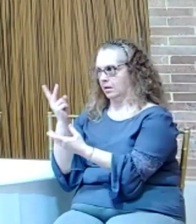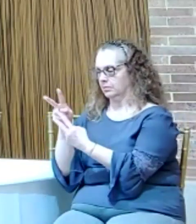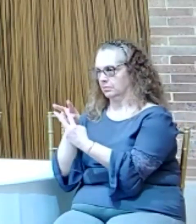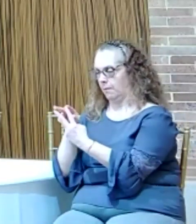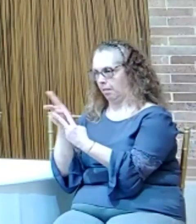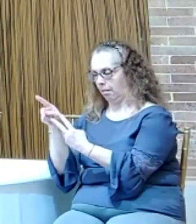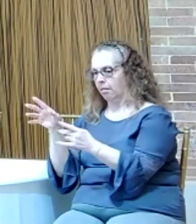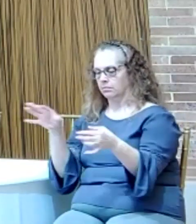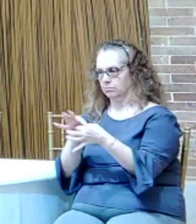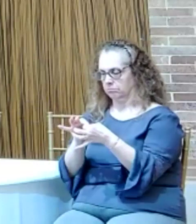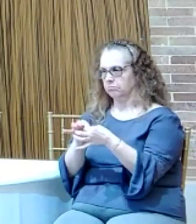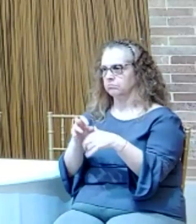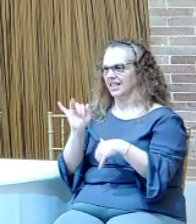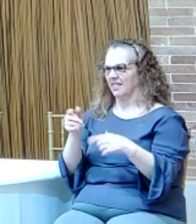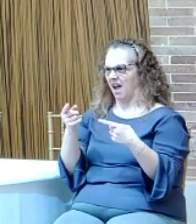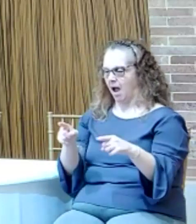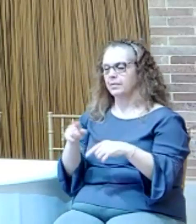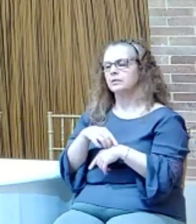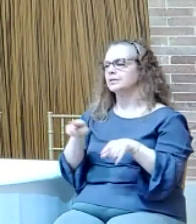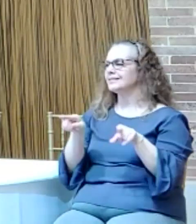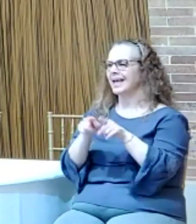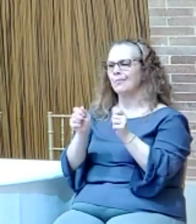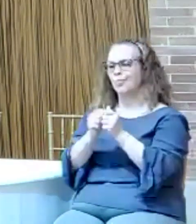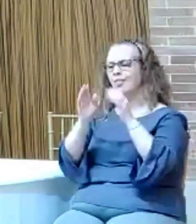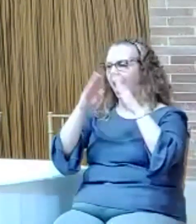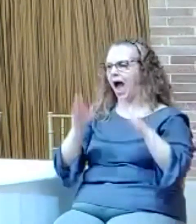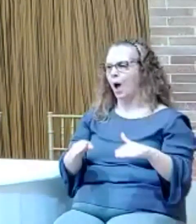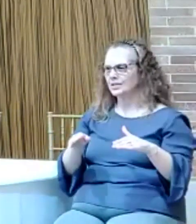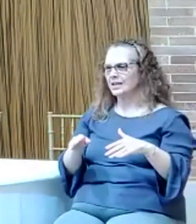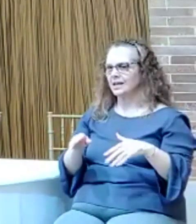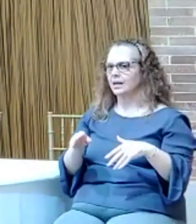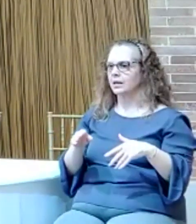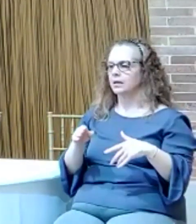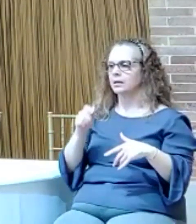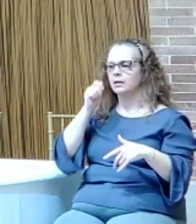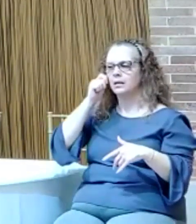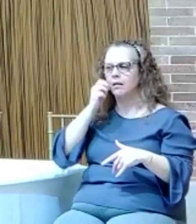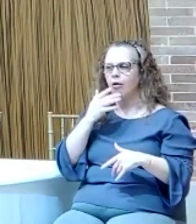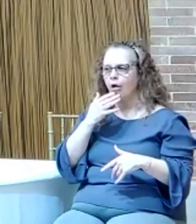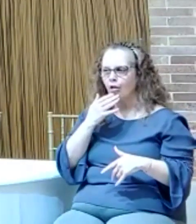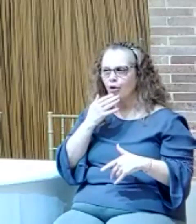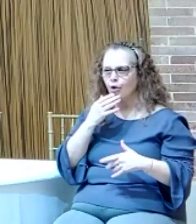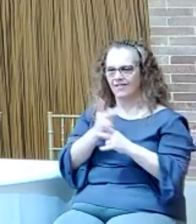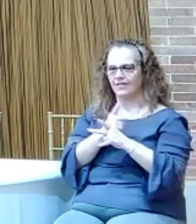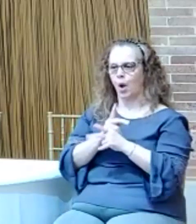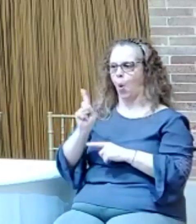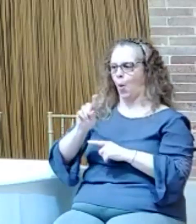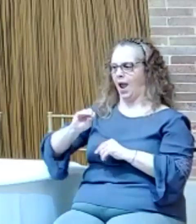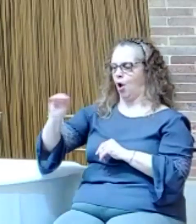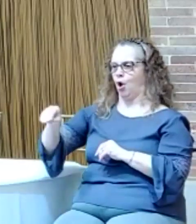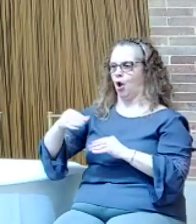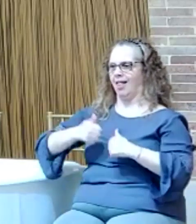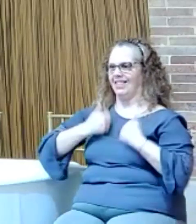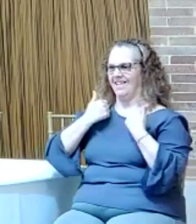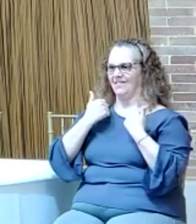policies uh racial hierarchies which determined where live where human beings could